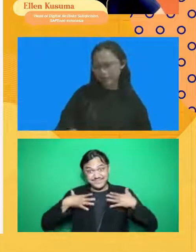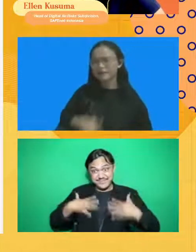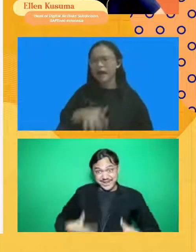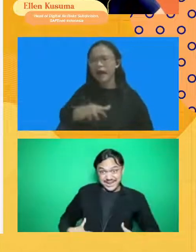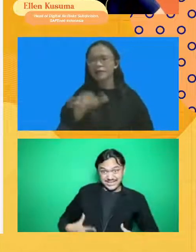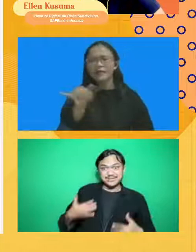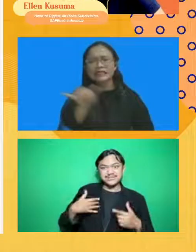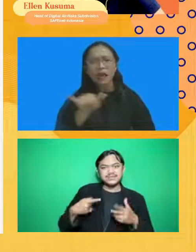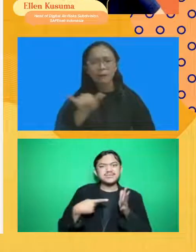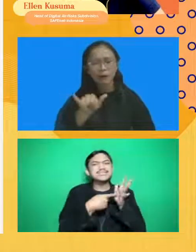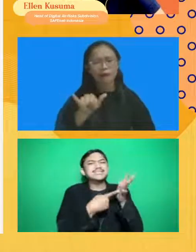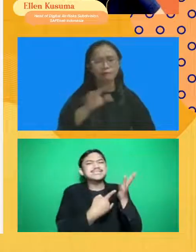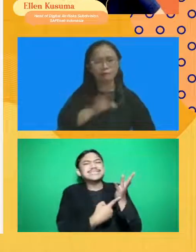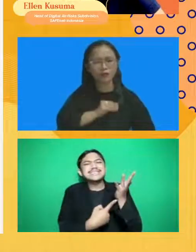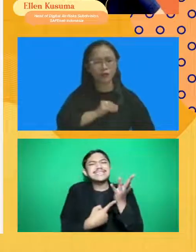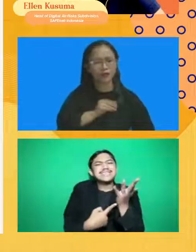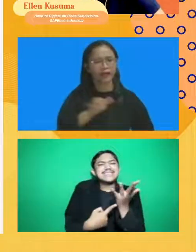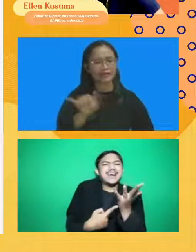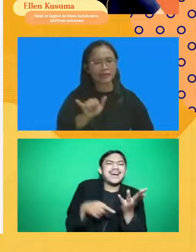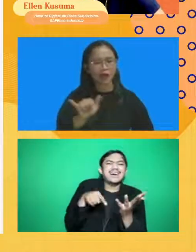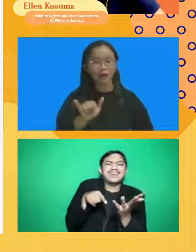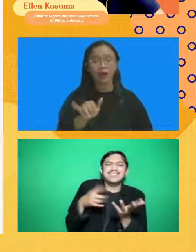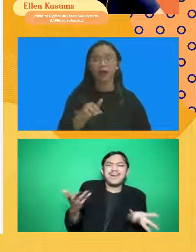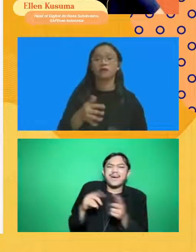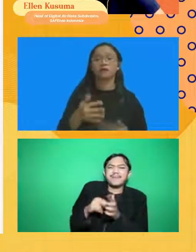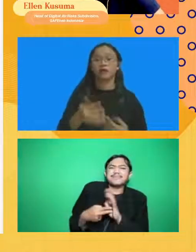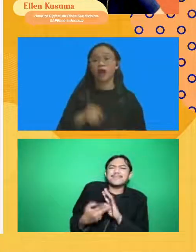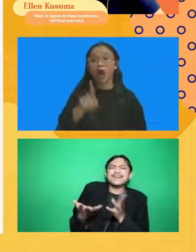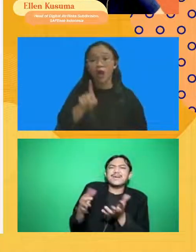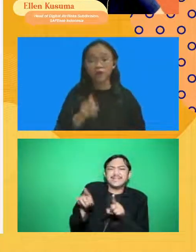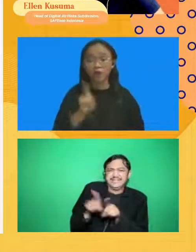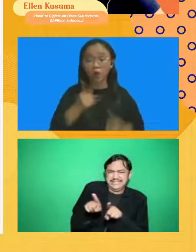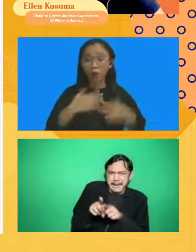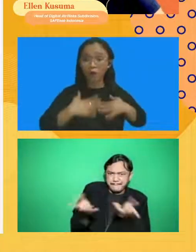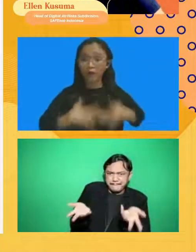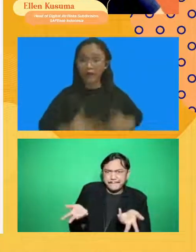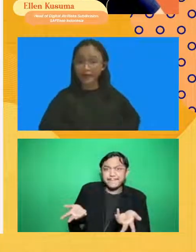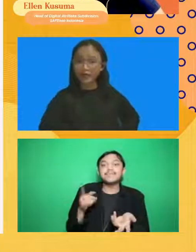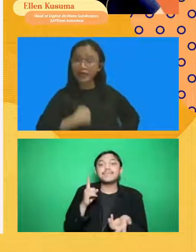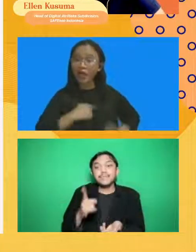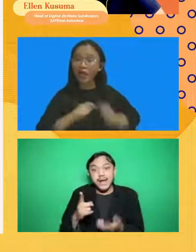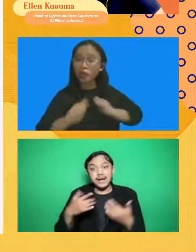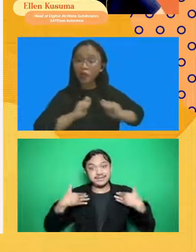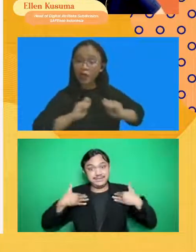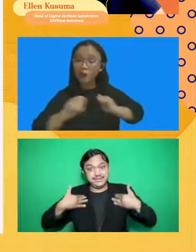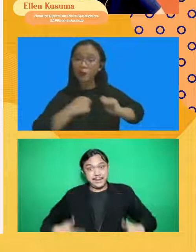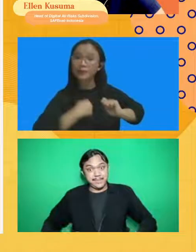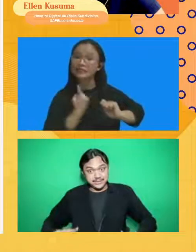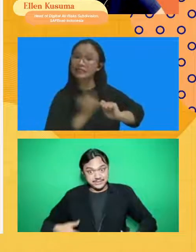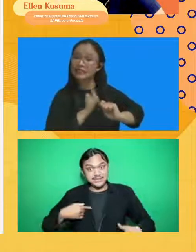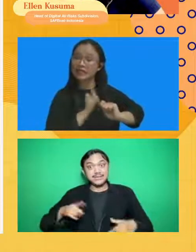like we can have more control on it, right? We can have more control on who is